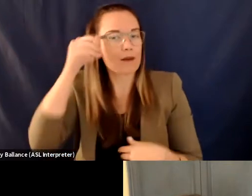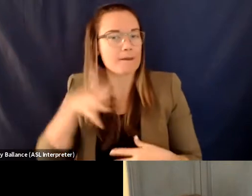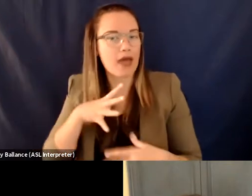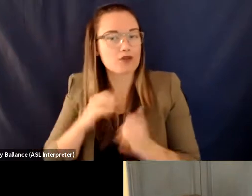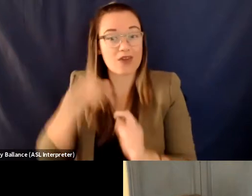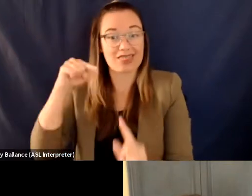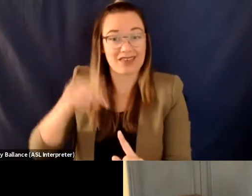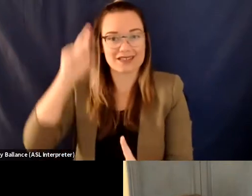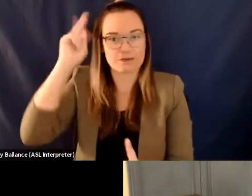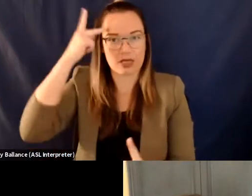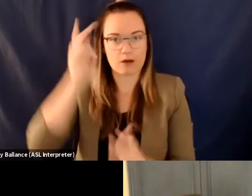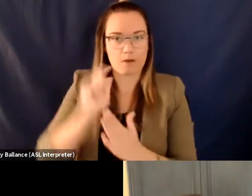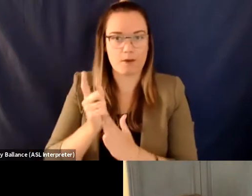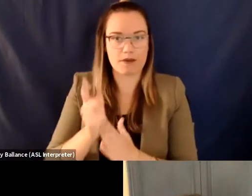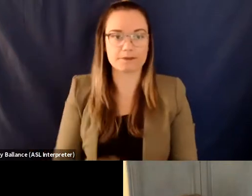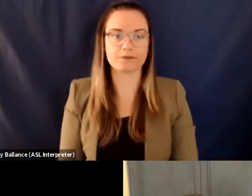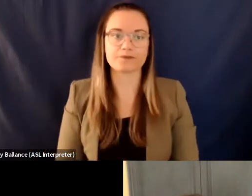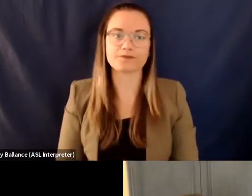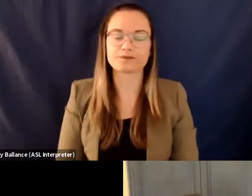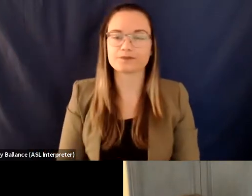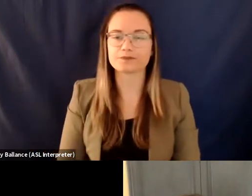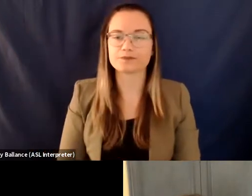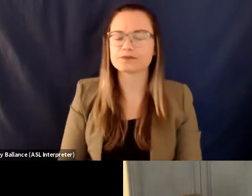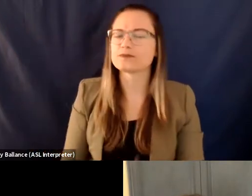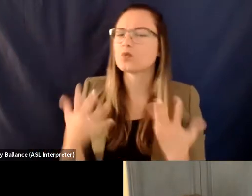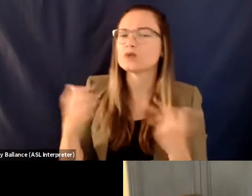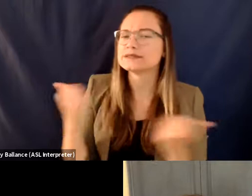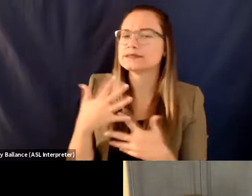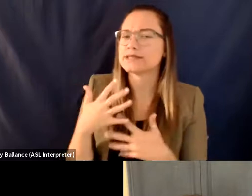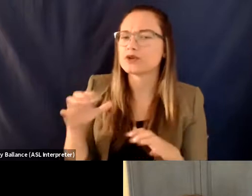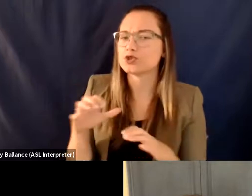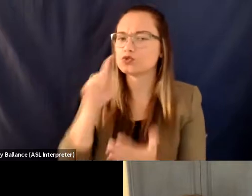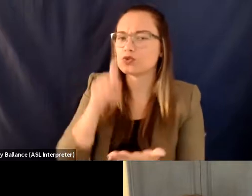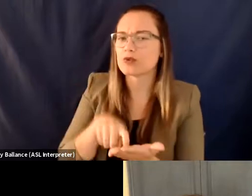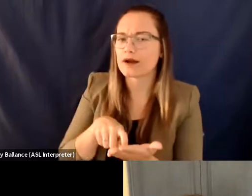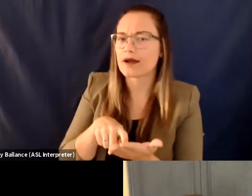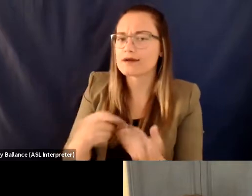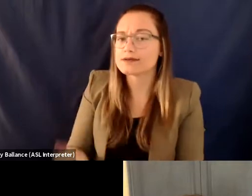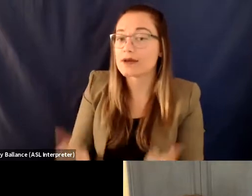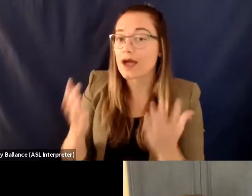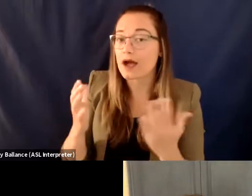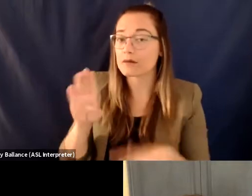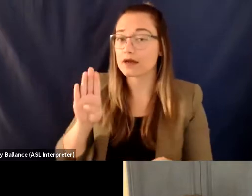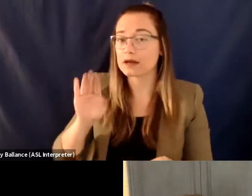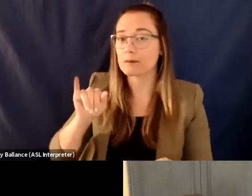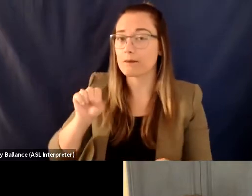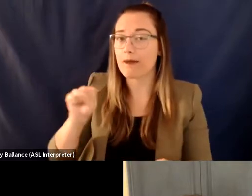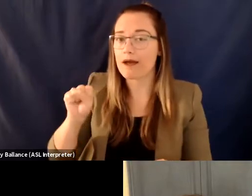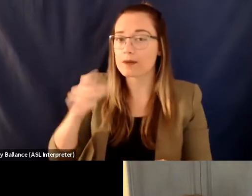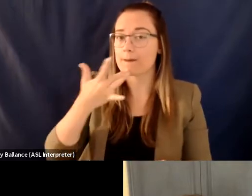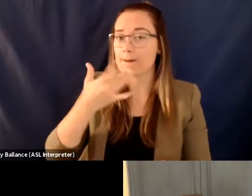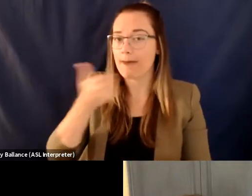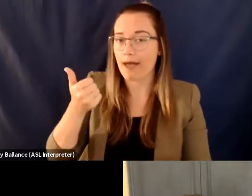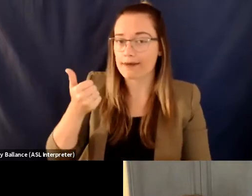moment. Was it scary as you were doing this to recognize how many biases these kids